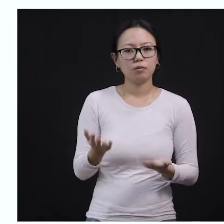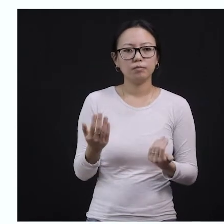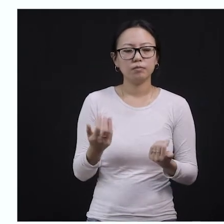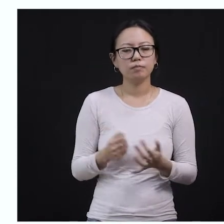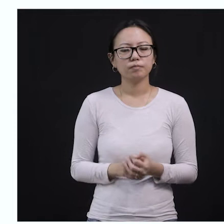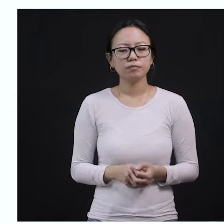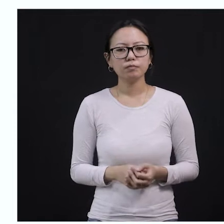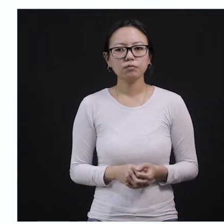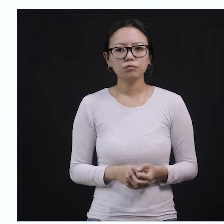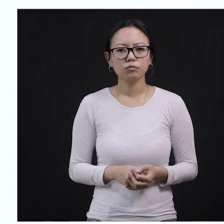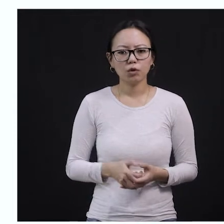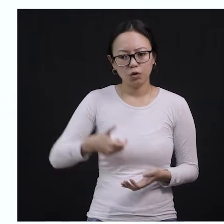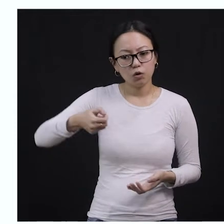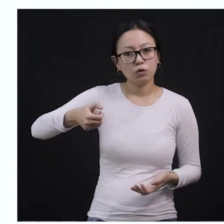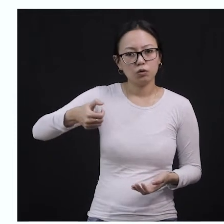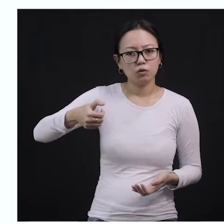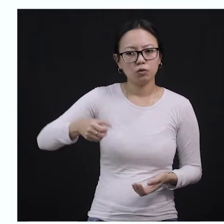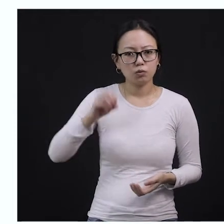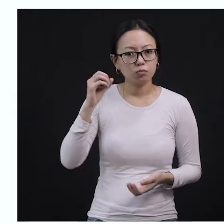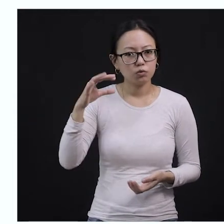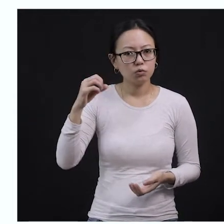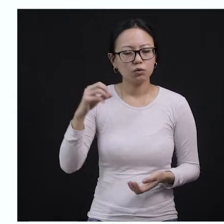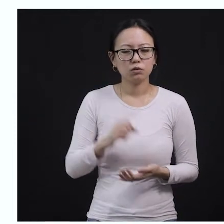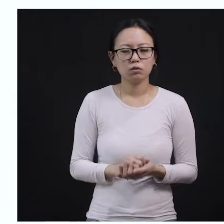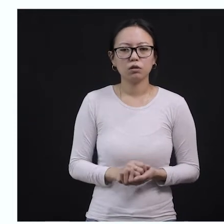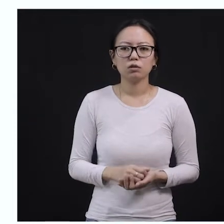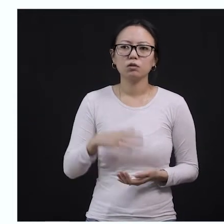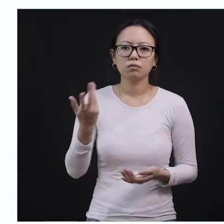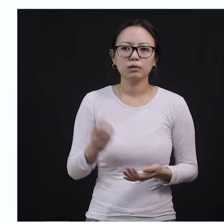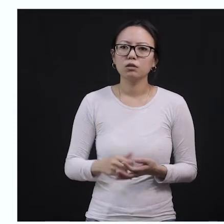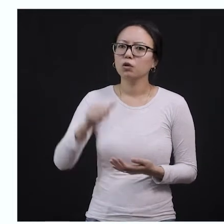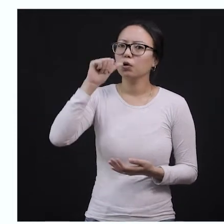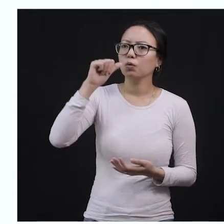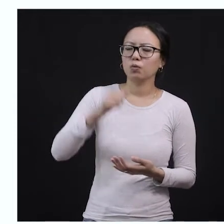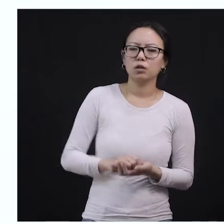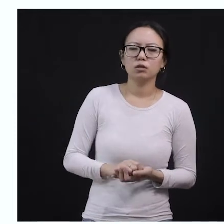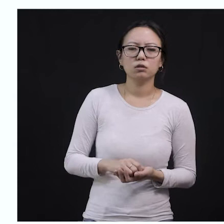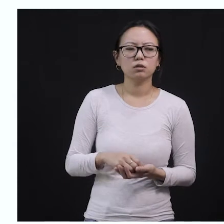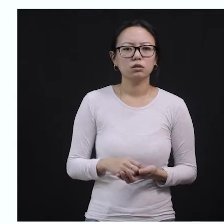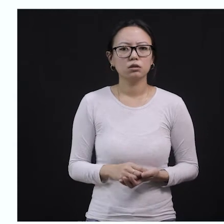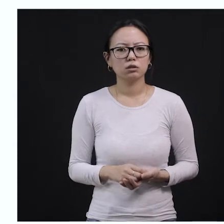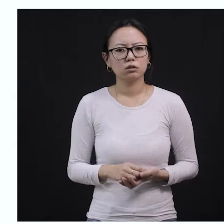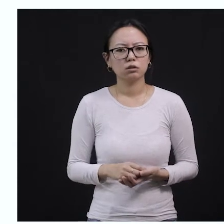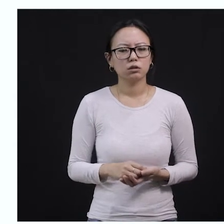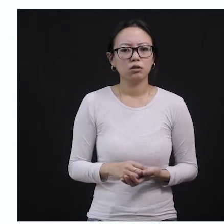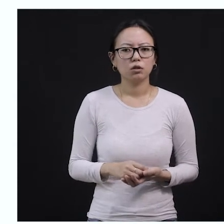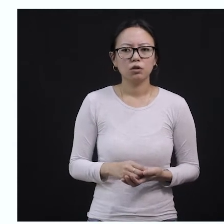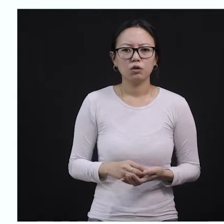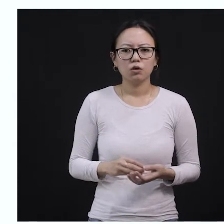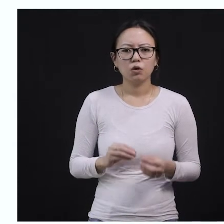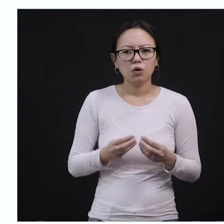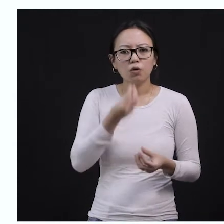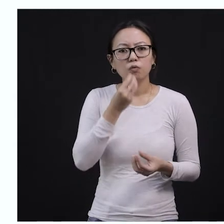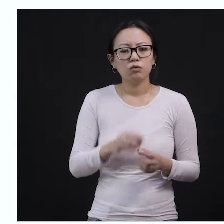can keep some torchlight or some clean water in the bottles. Also, we can keep some dry